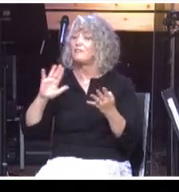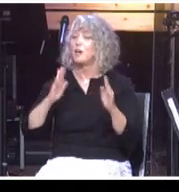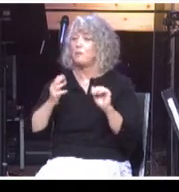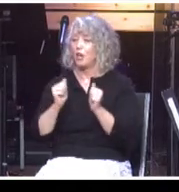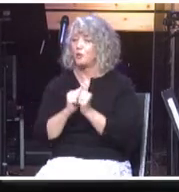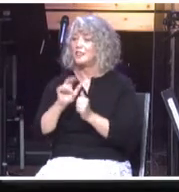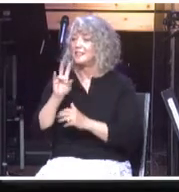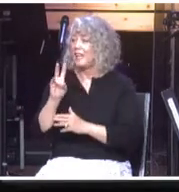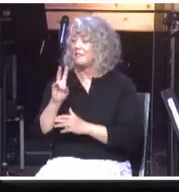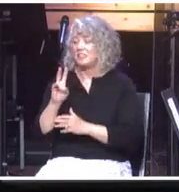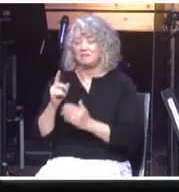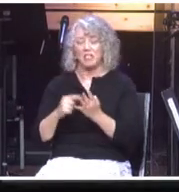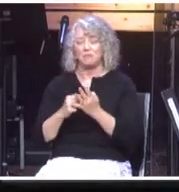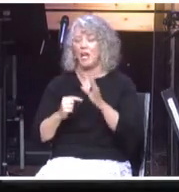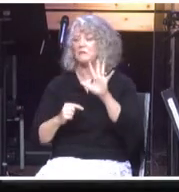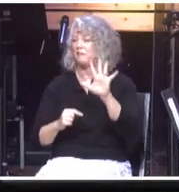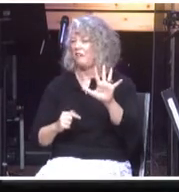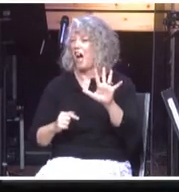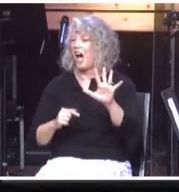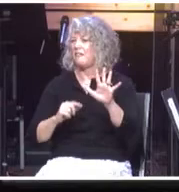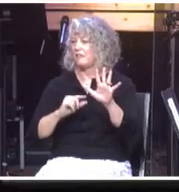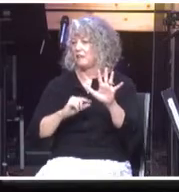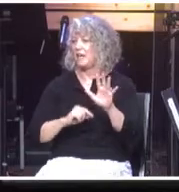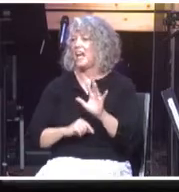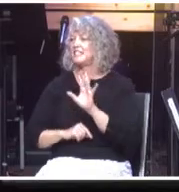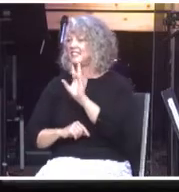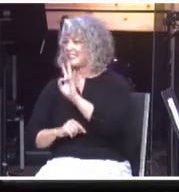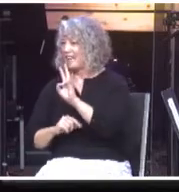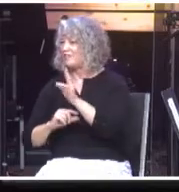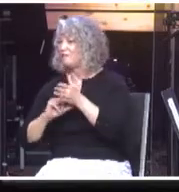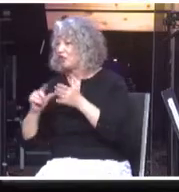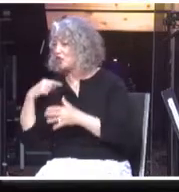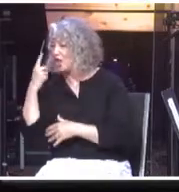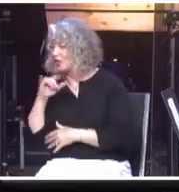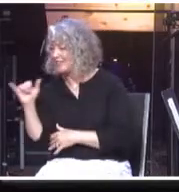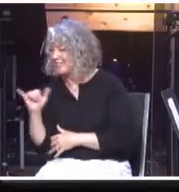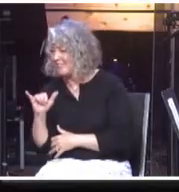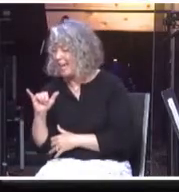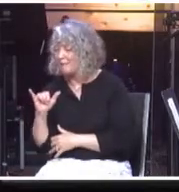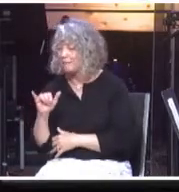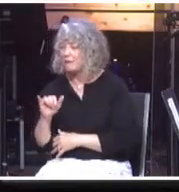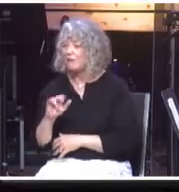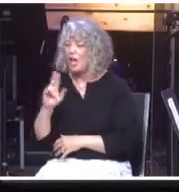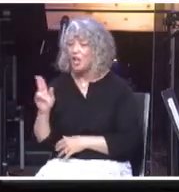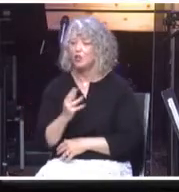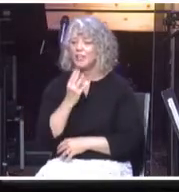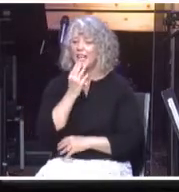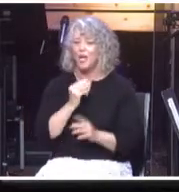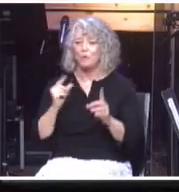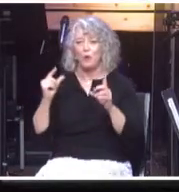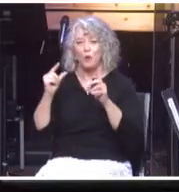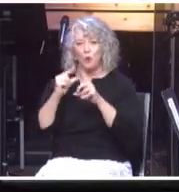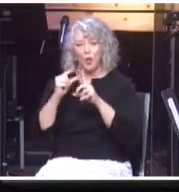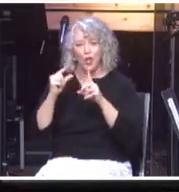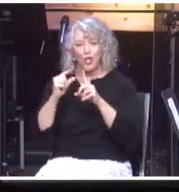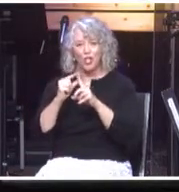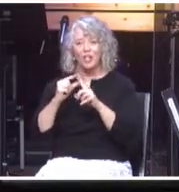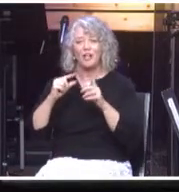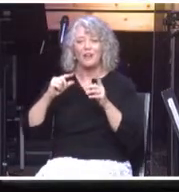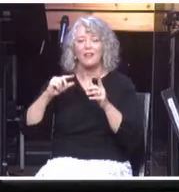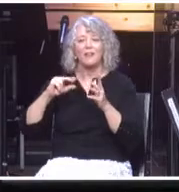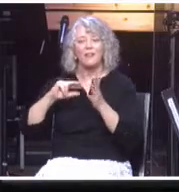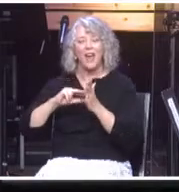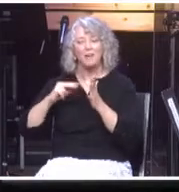Sometimes it's the same translation. But it's the same Hebrew word. And the concept here is basically equivalent to the